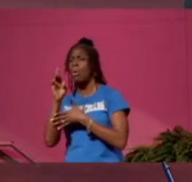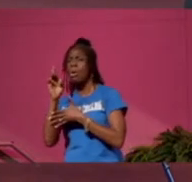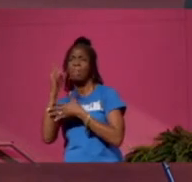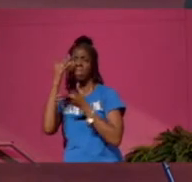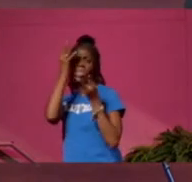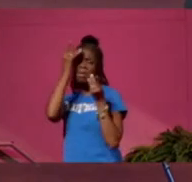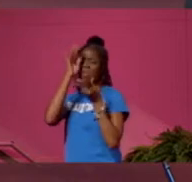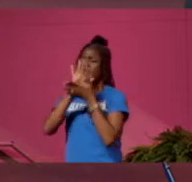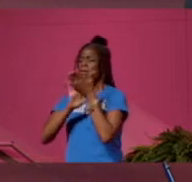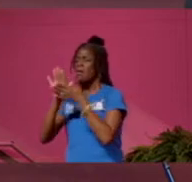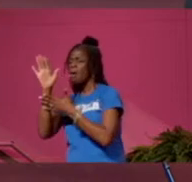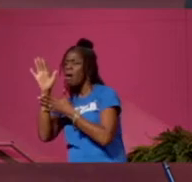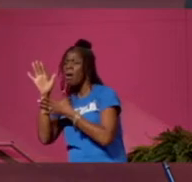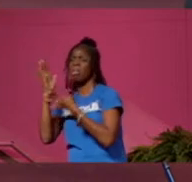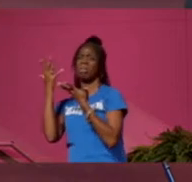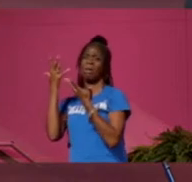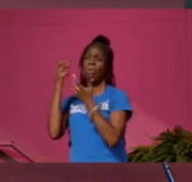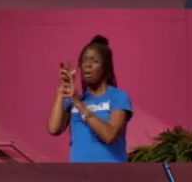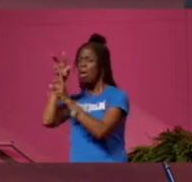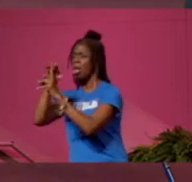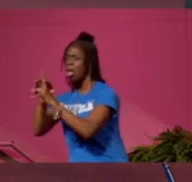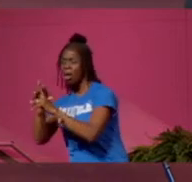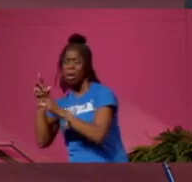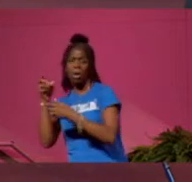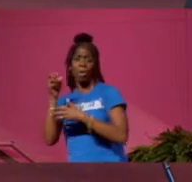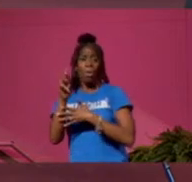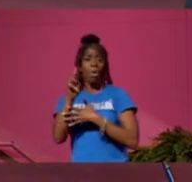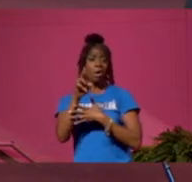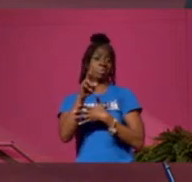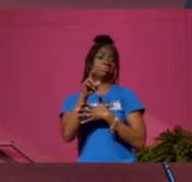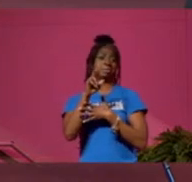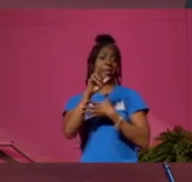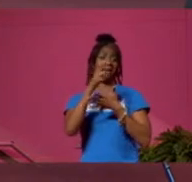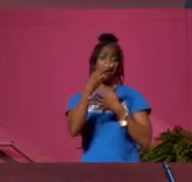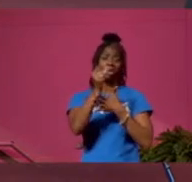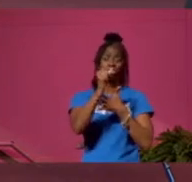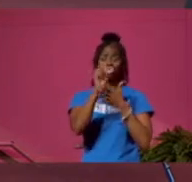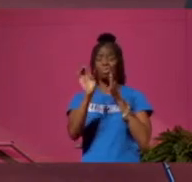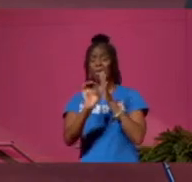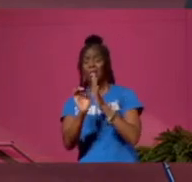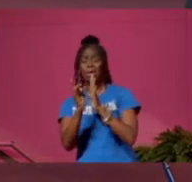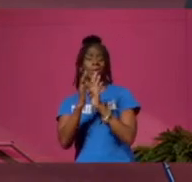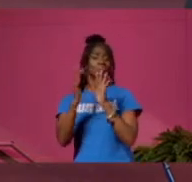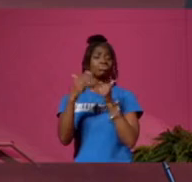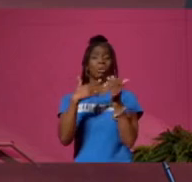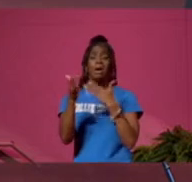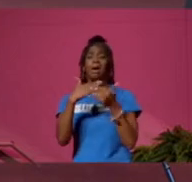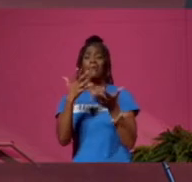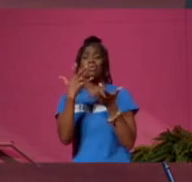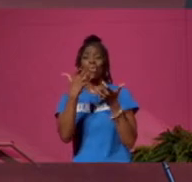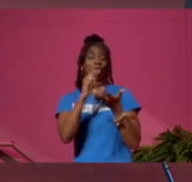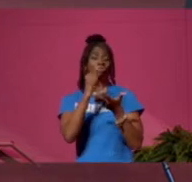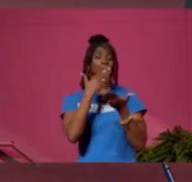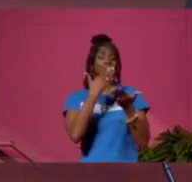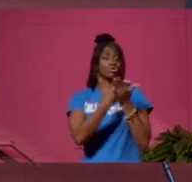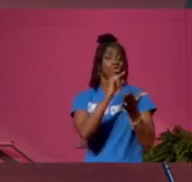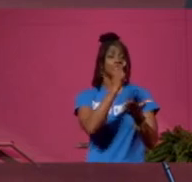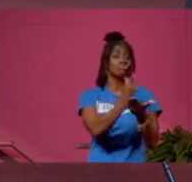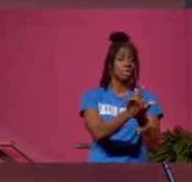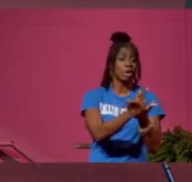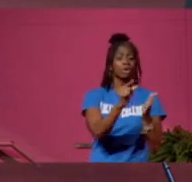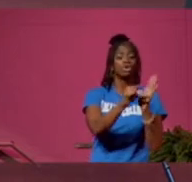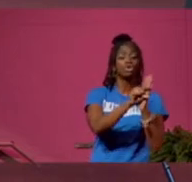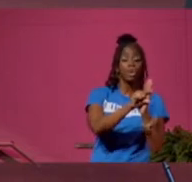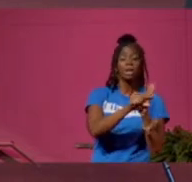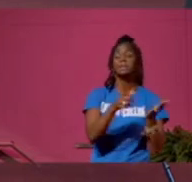want your application to stand out. And so you want to get a good grade on an SAT and an SAT, even though it's not required. You want your application